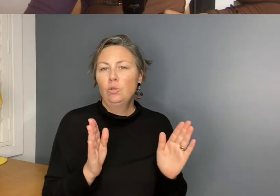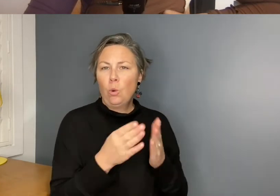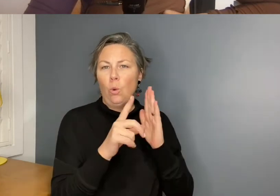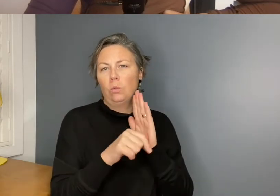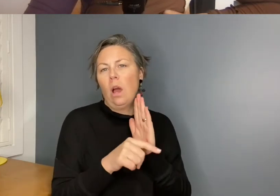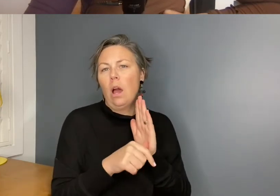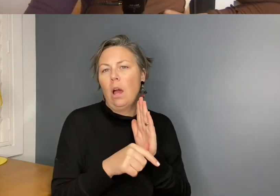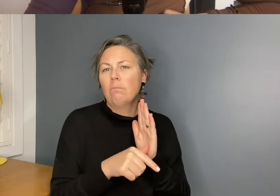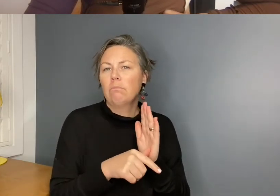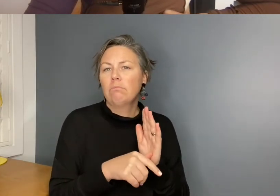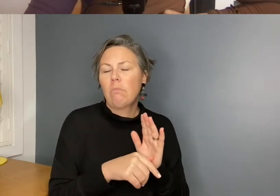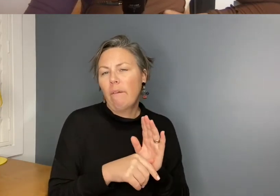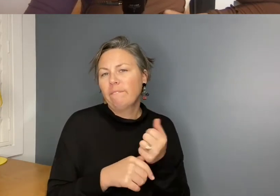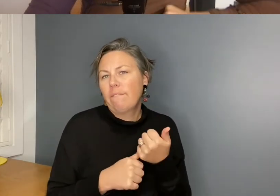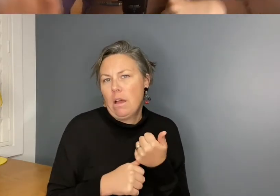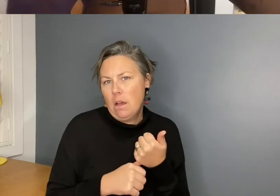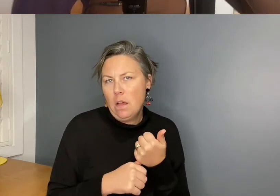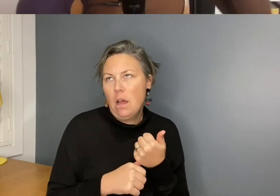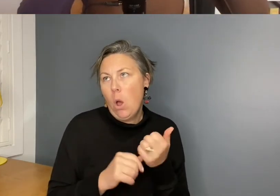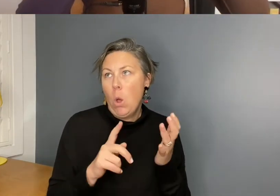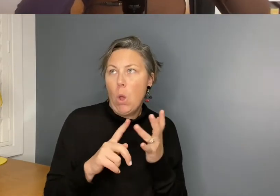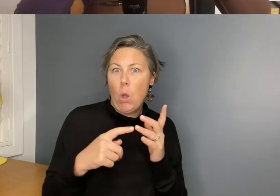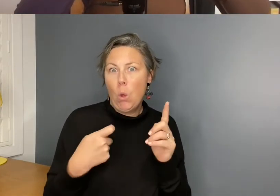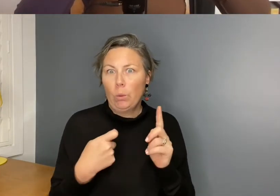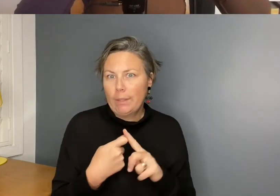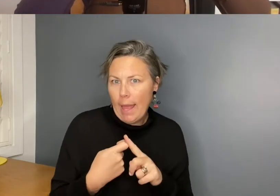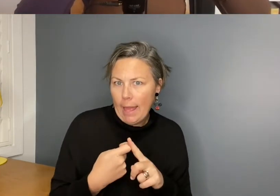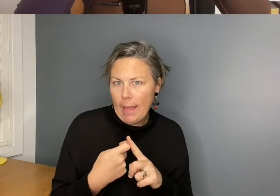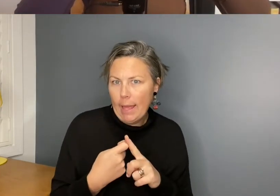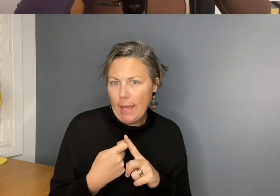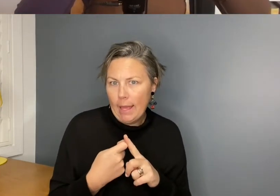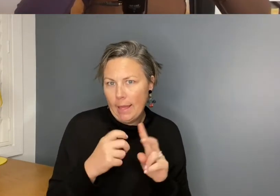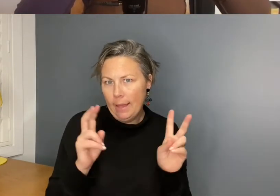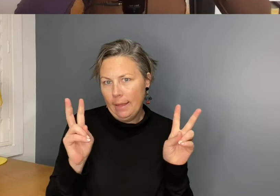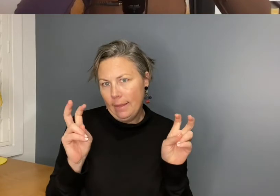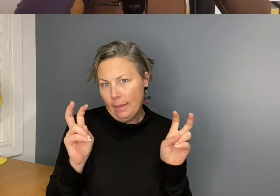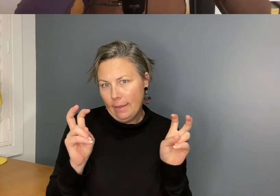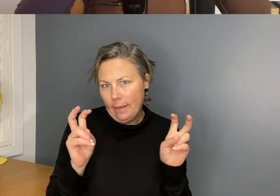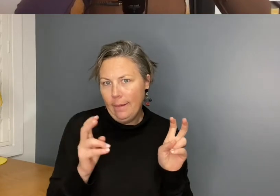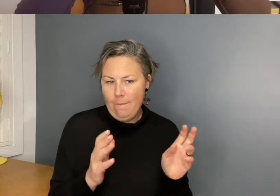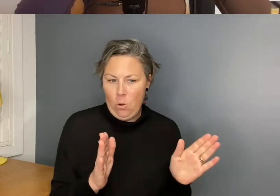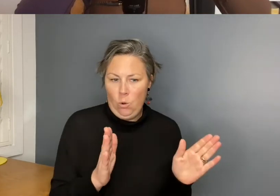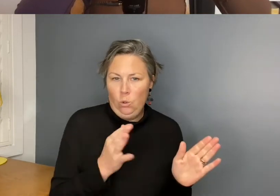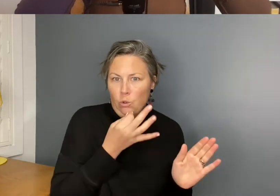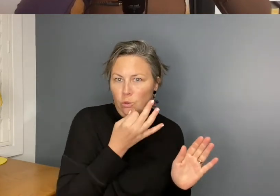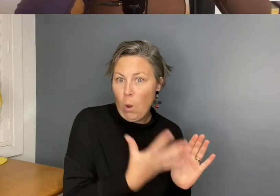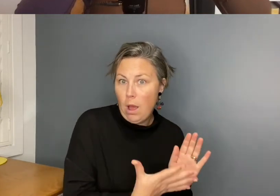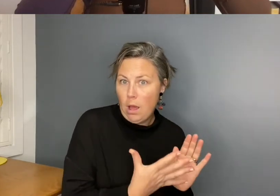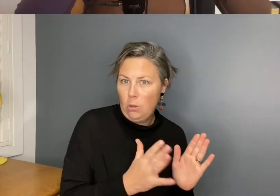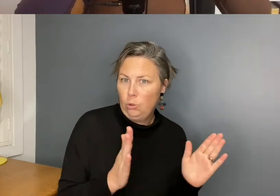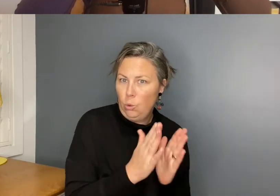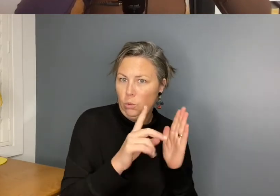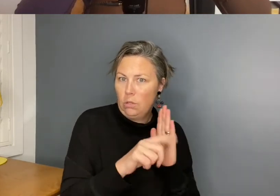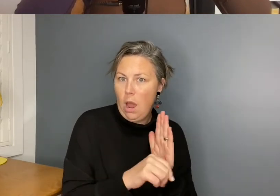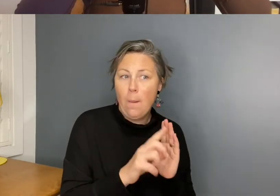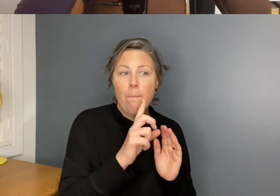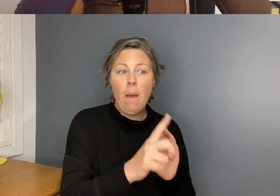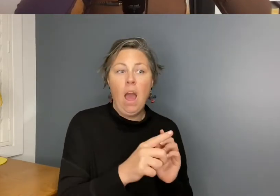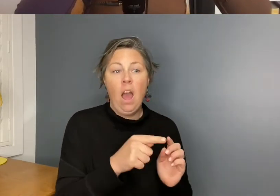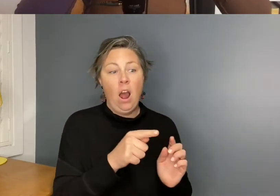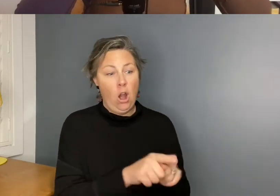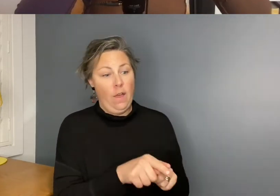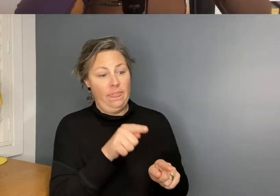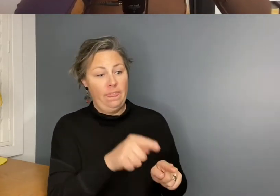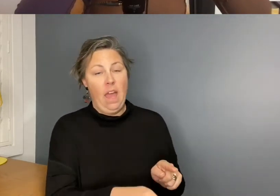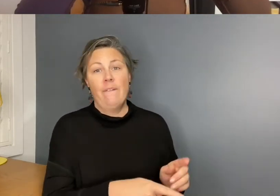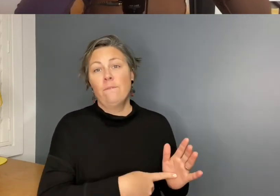more extreme diets may, work in inverted commas in the short term, but have not been proven to do so in the long term.